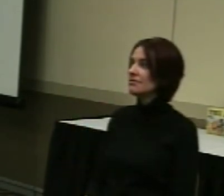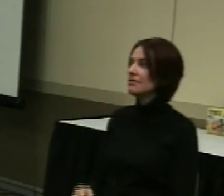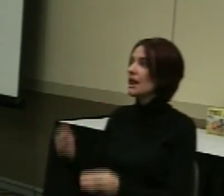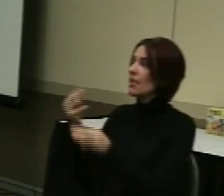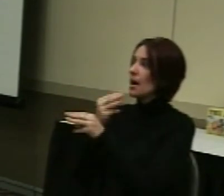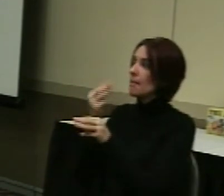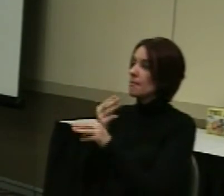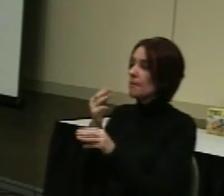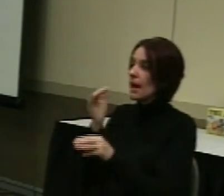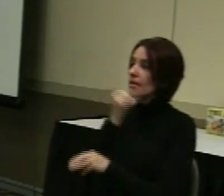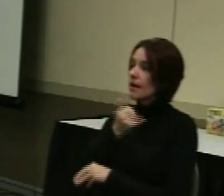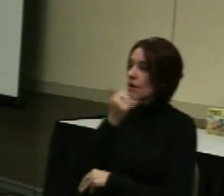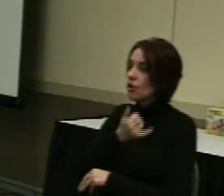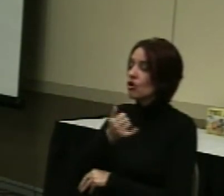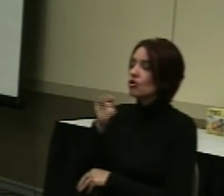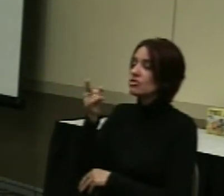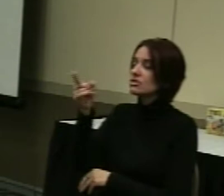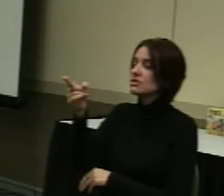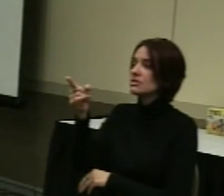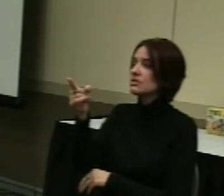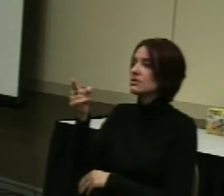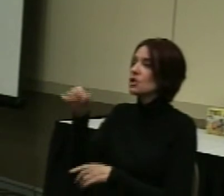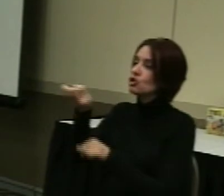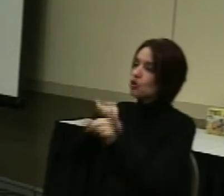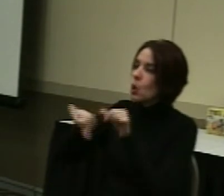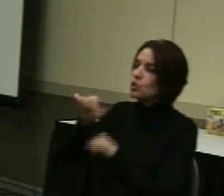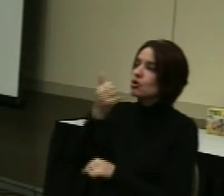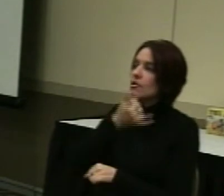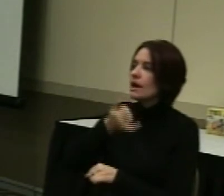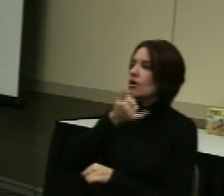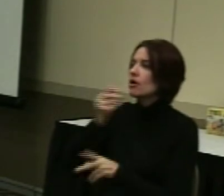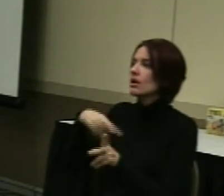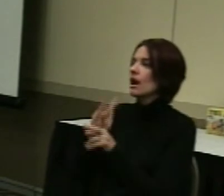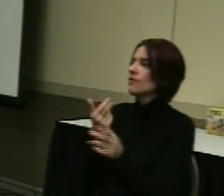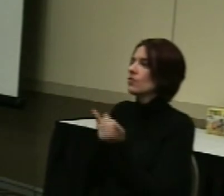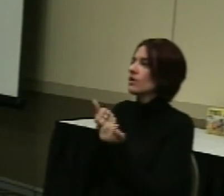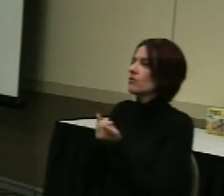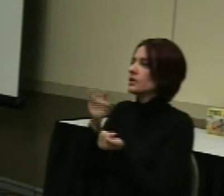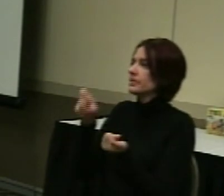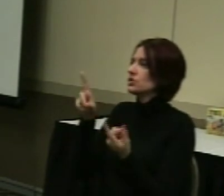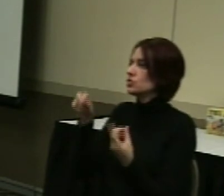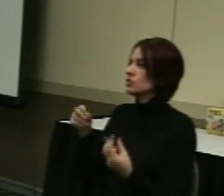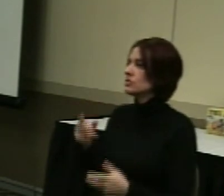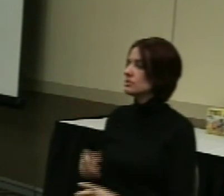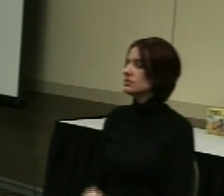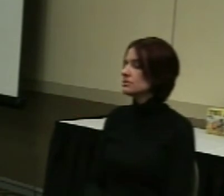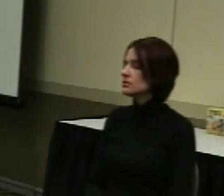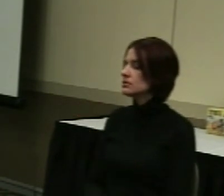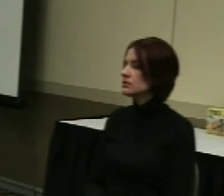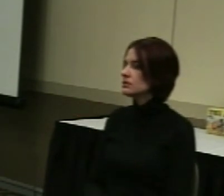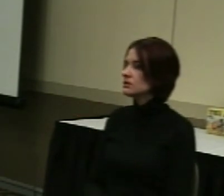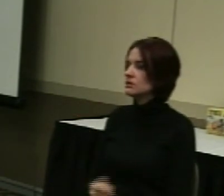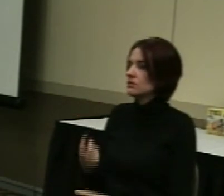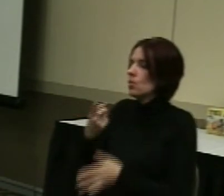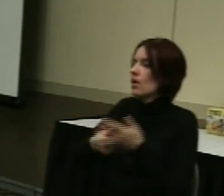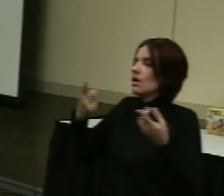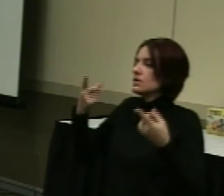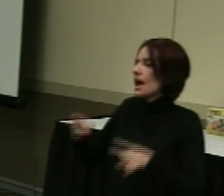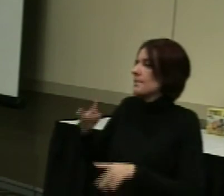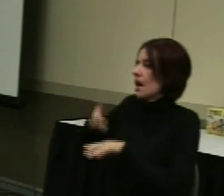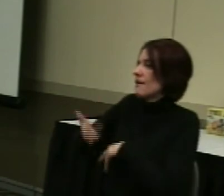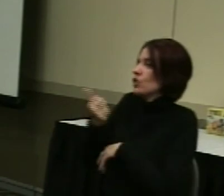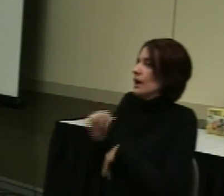when they make a social error and the kind of reinforcement and stuff they get because of it. What's happening after any